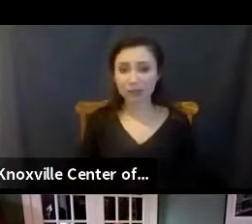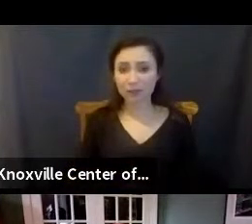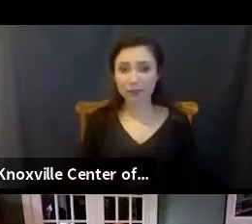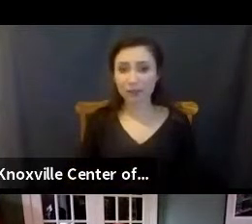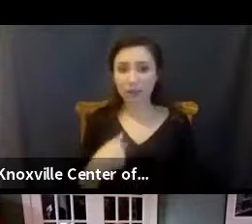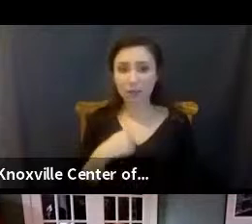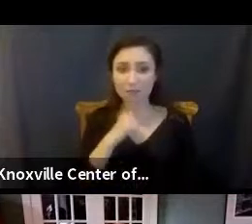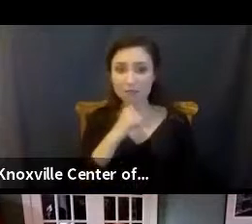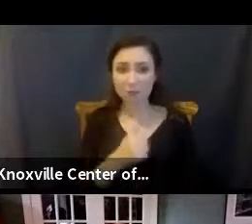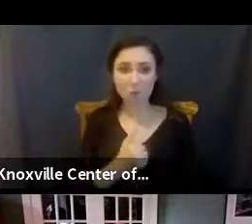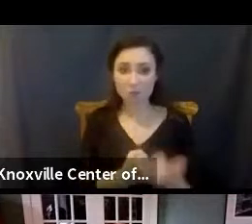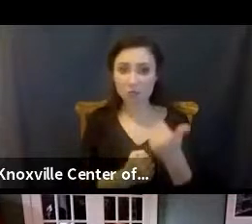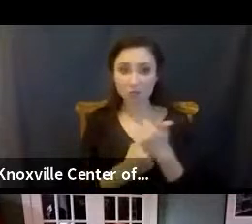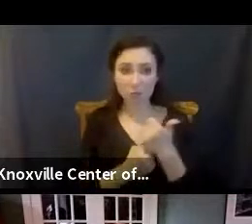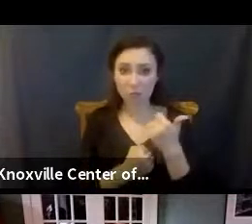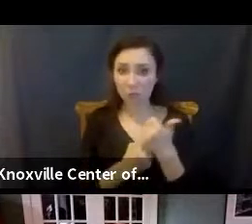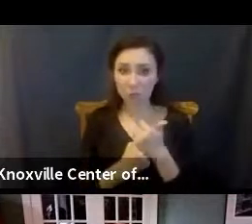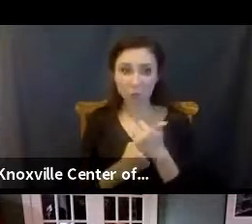really for it.